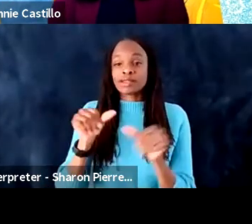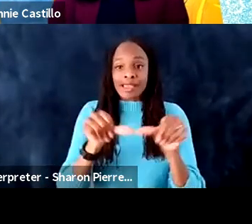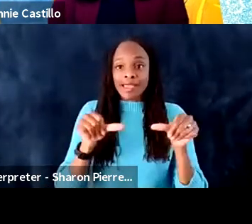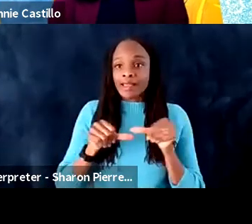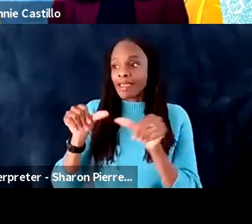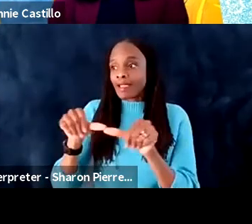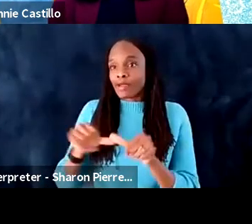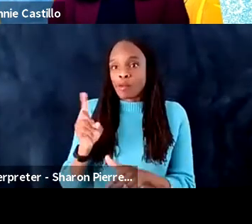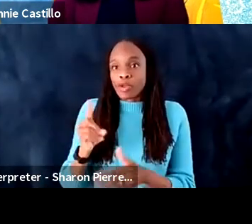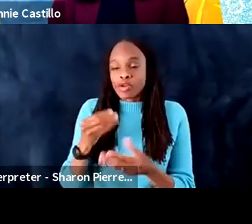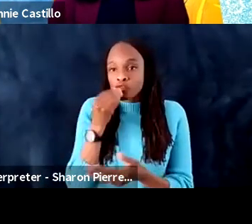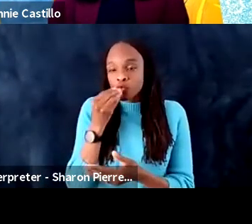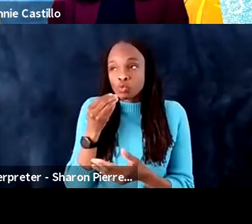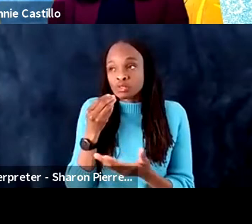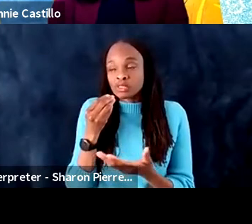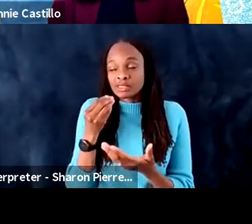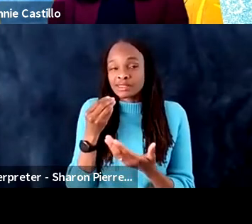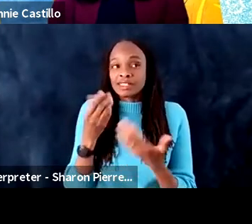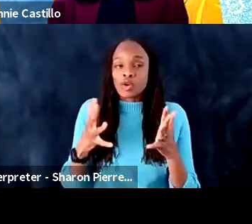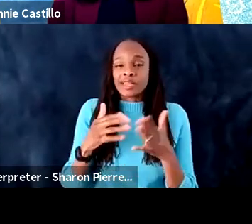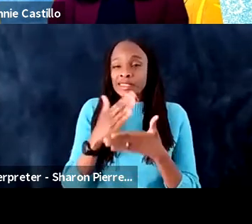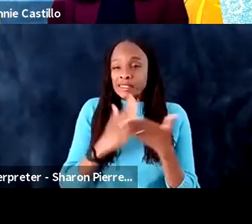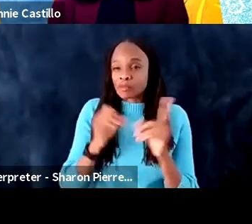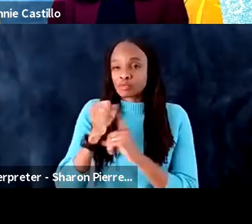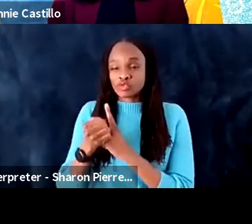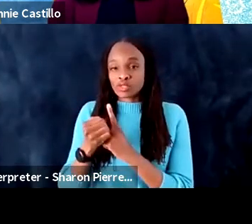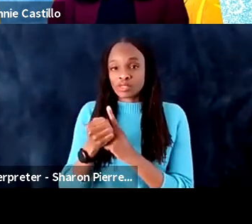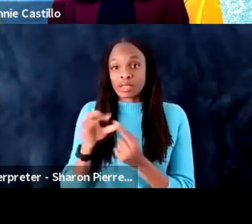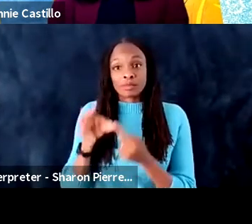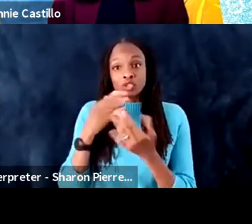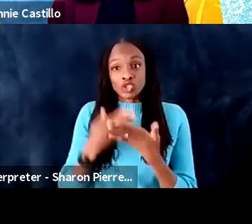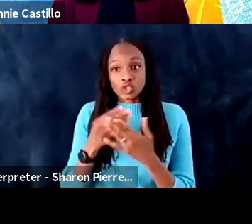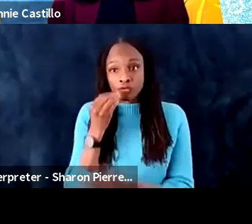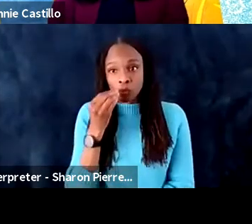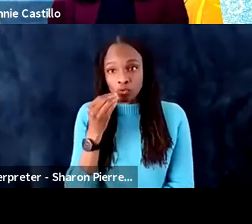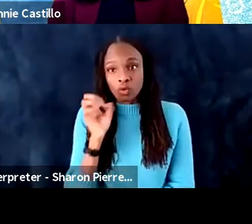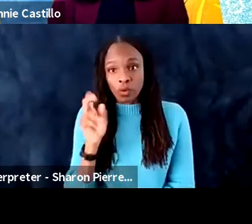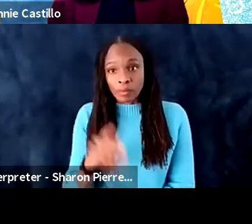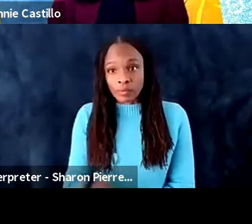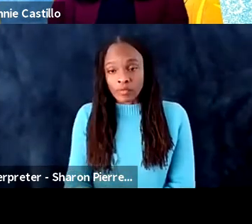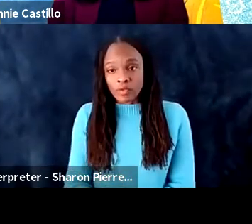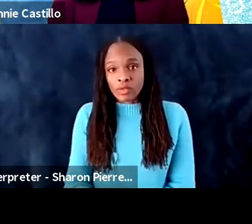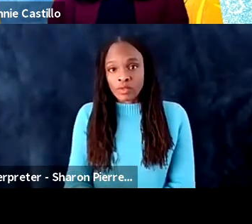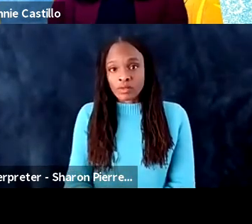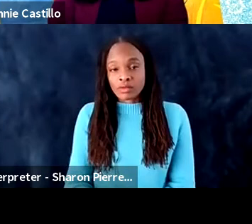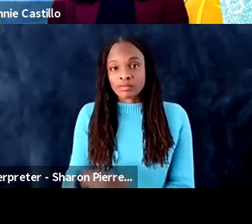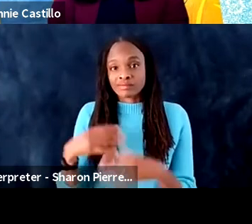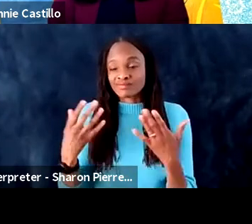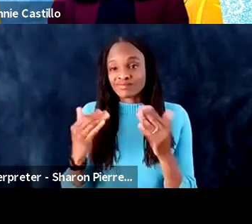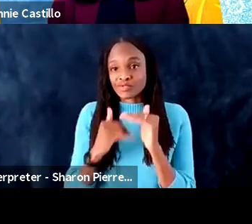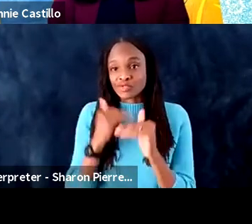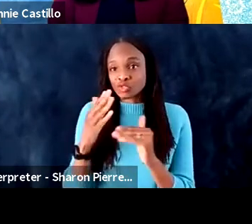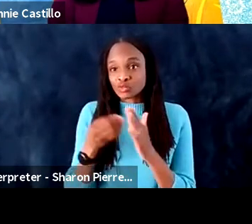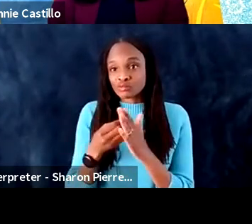is already, in some cases, especially good food, okay, has been priced out of some people's